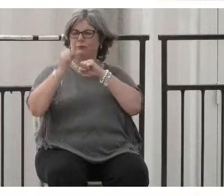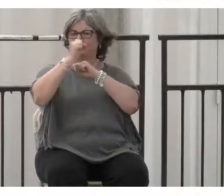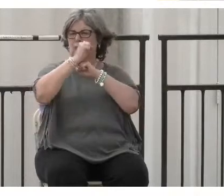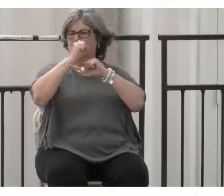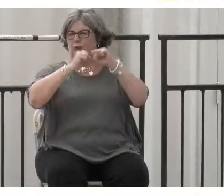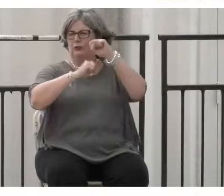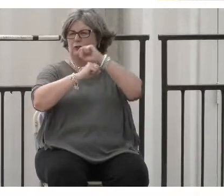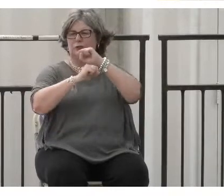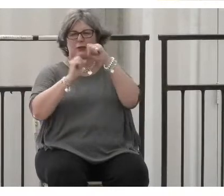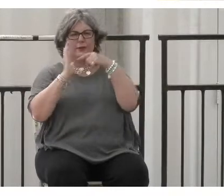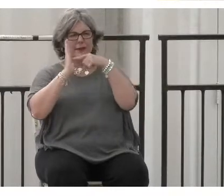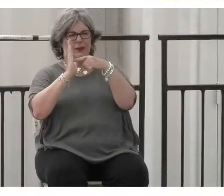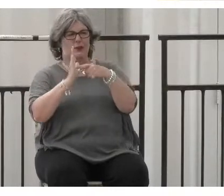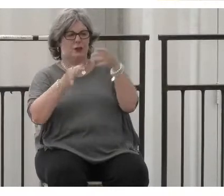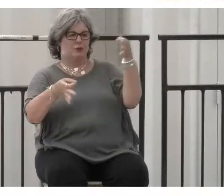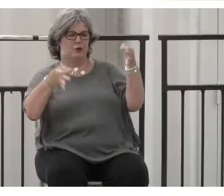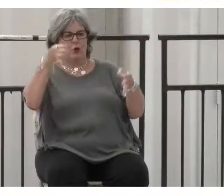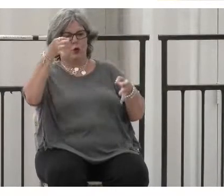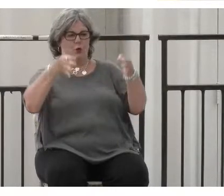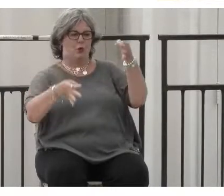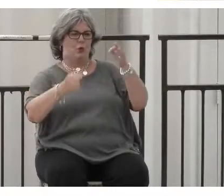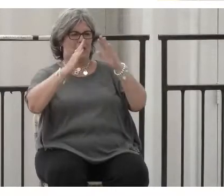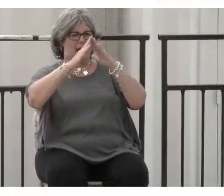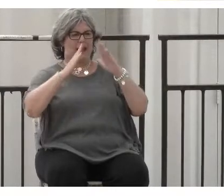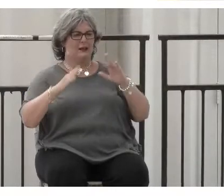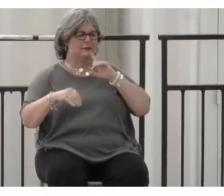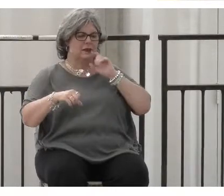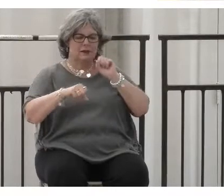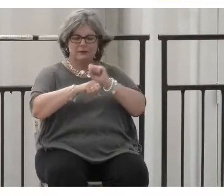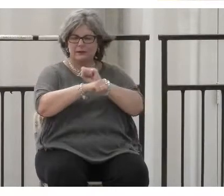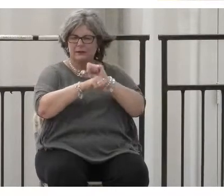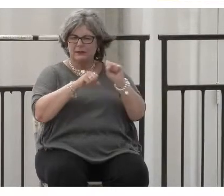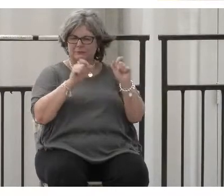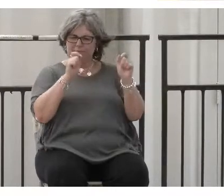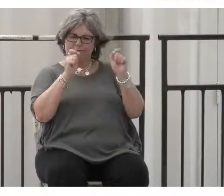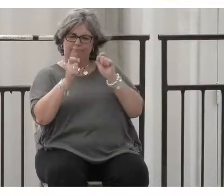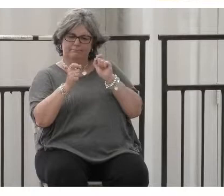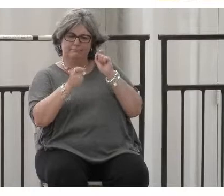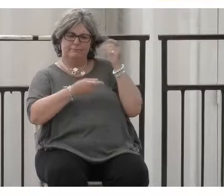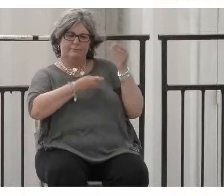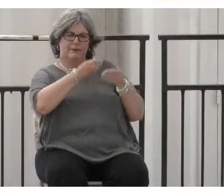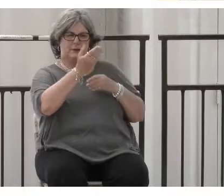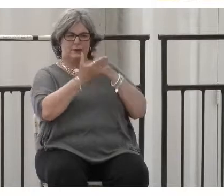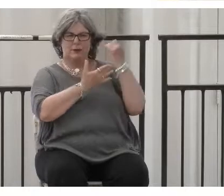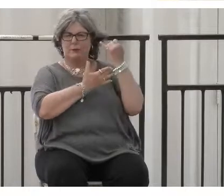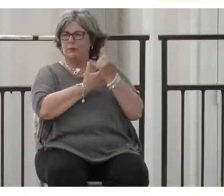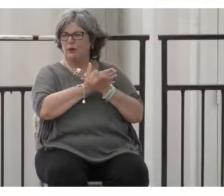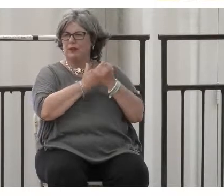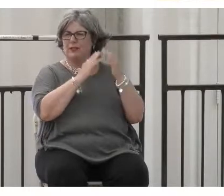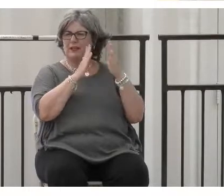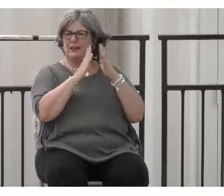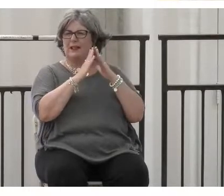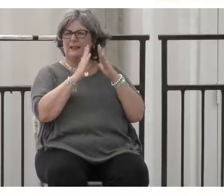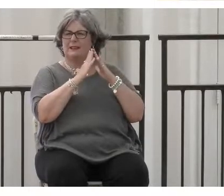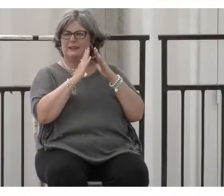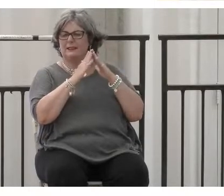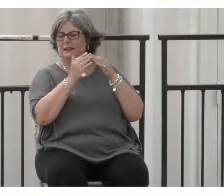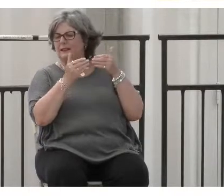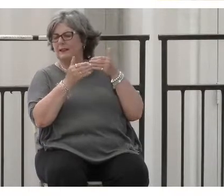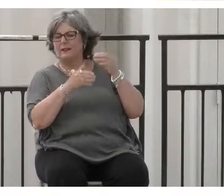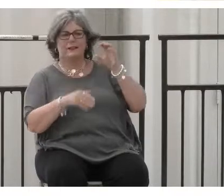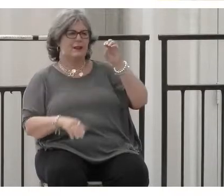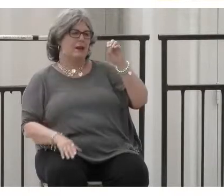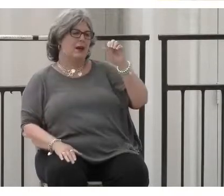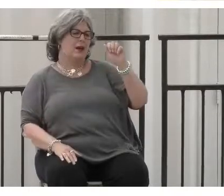is an evocation of a courtyard house based on an actual adaptable heritage project in the town of Al Ain by the oasis